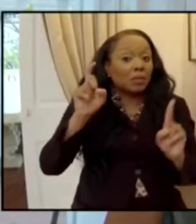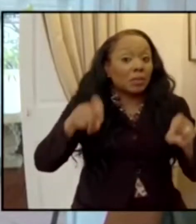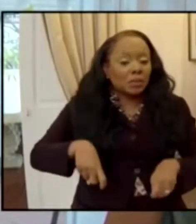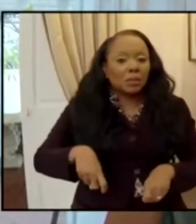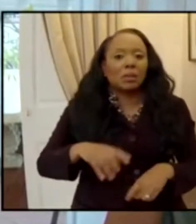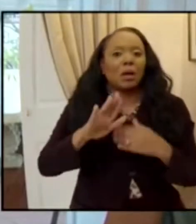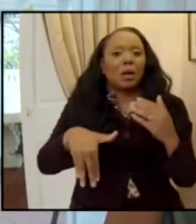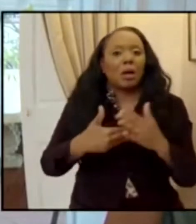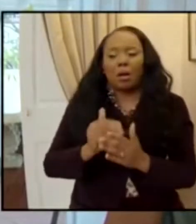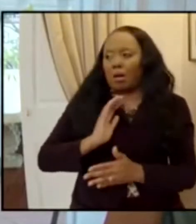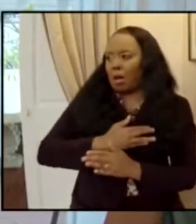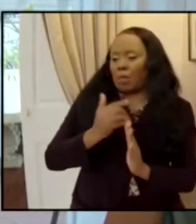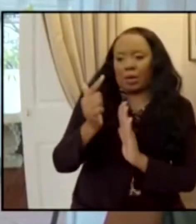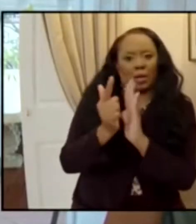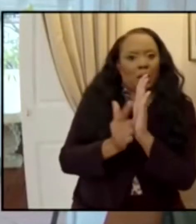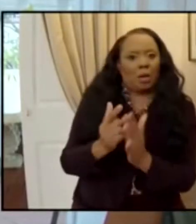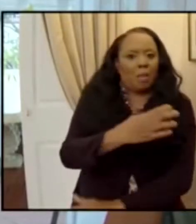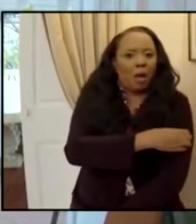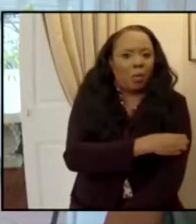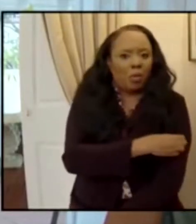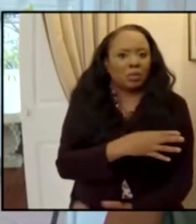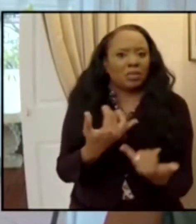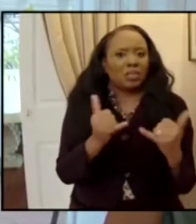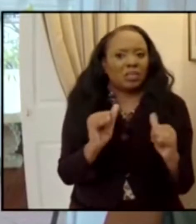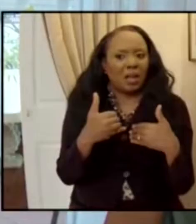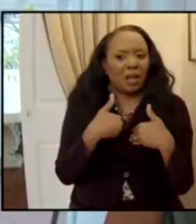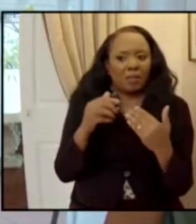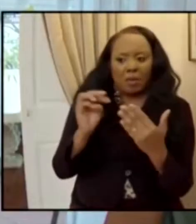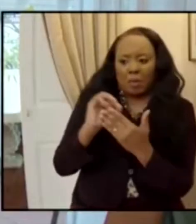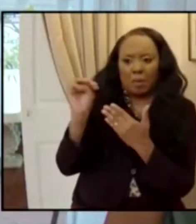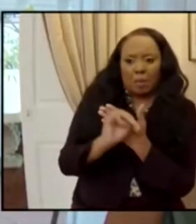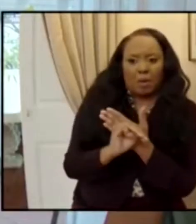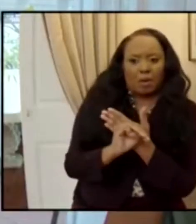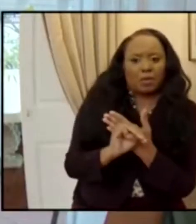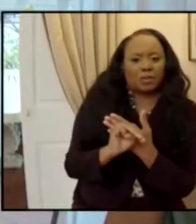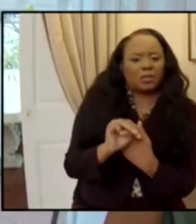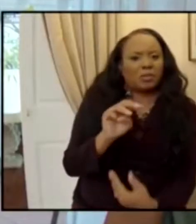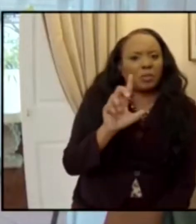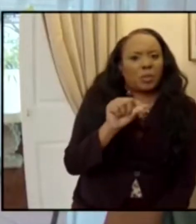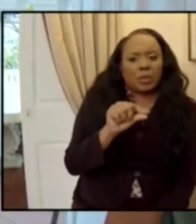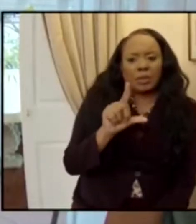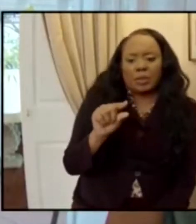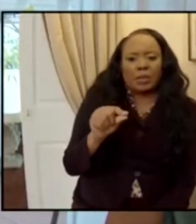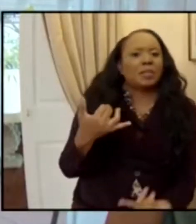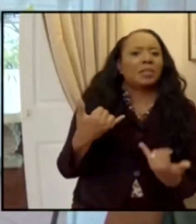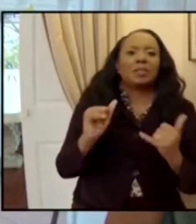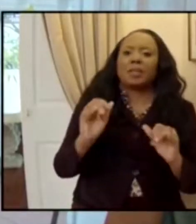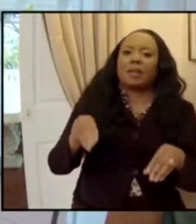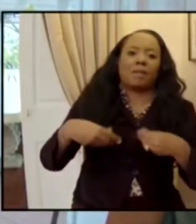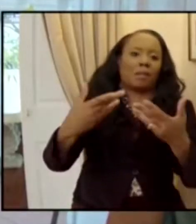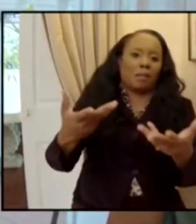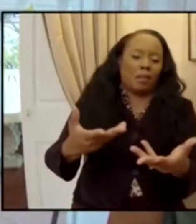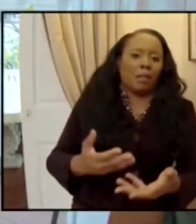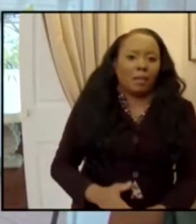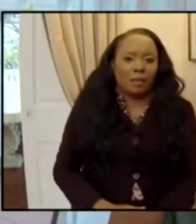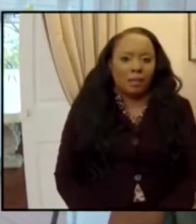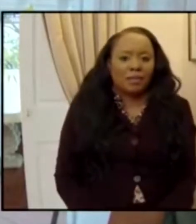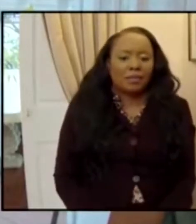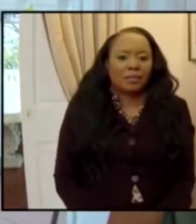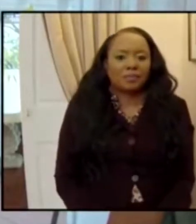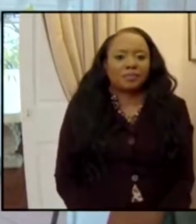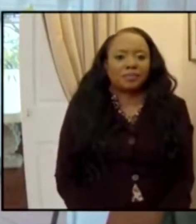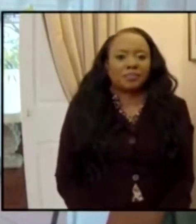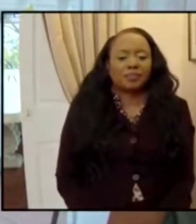were here from March of 2020, those are still available to us. So on the advice